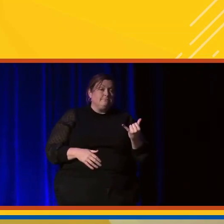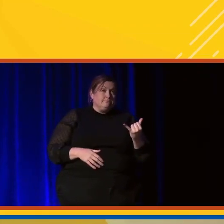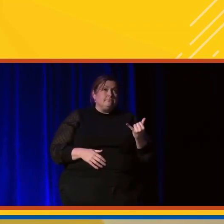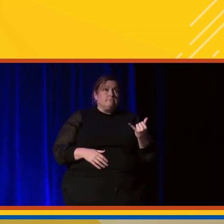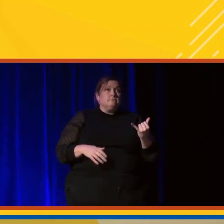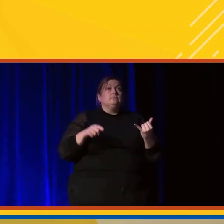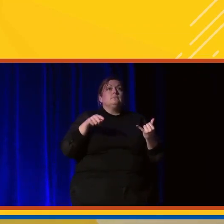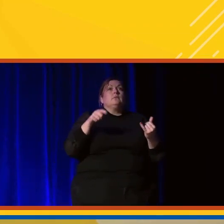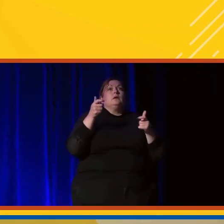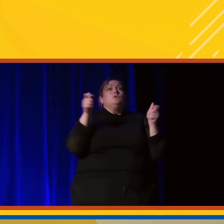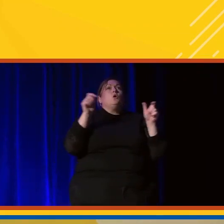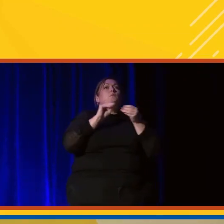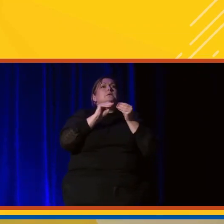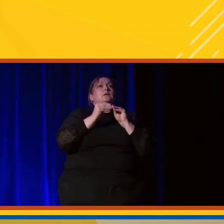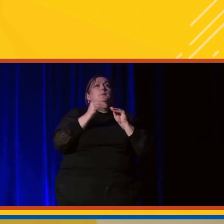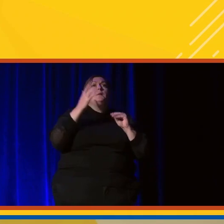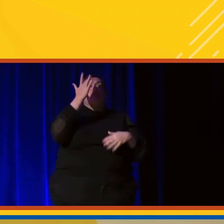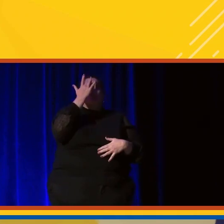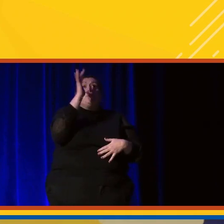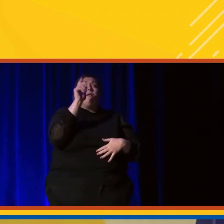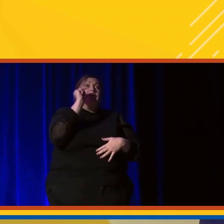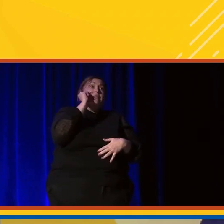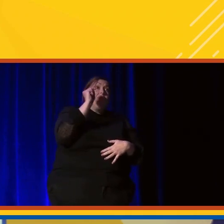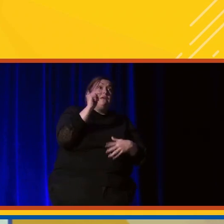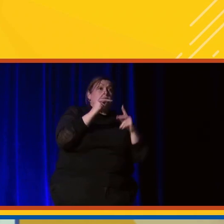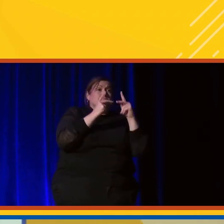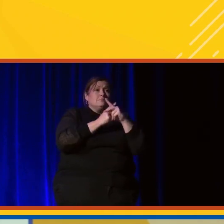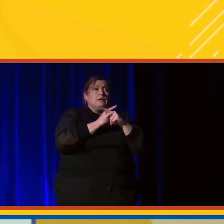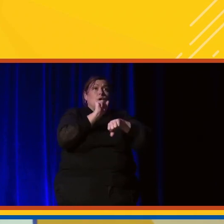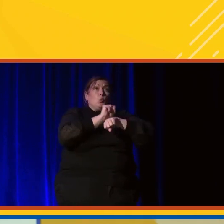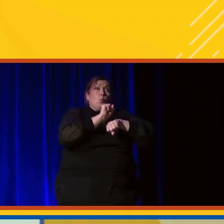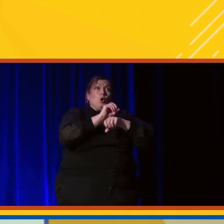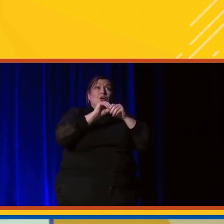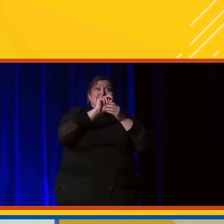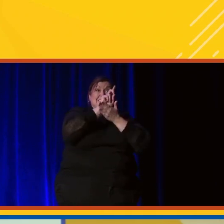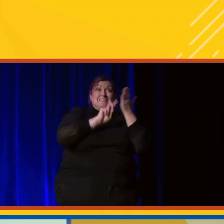an enormous number of brilliant theories and computational works in